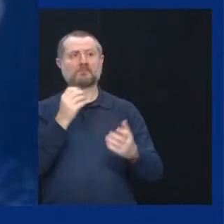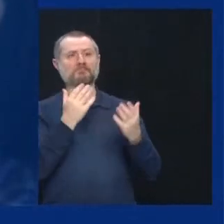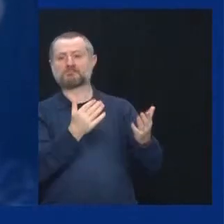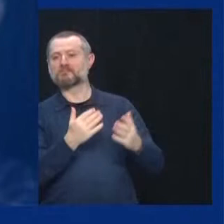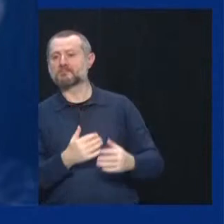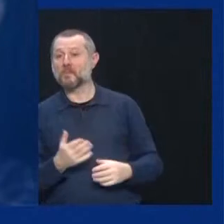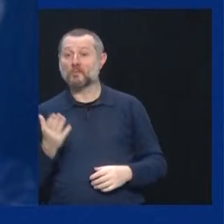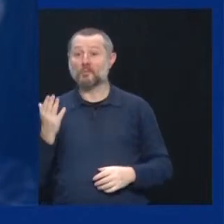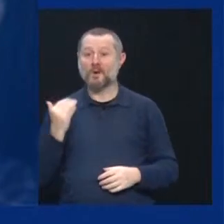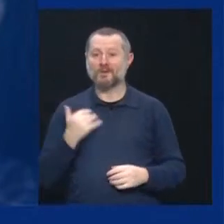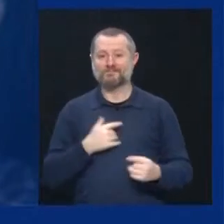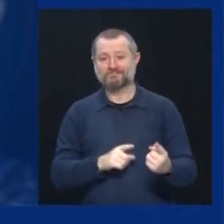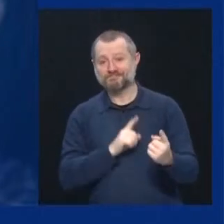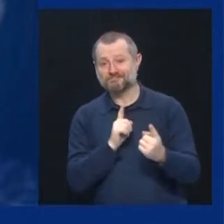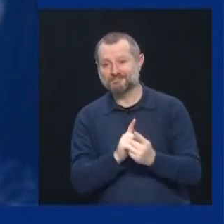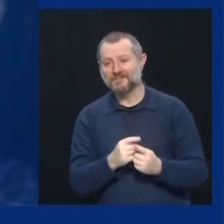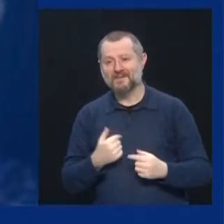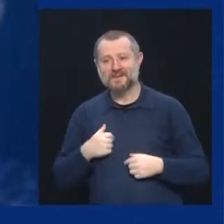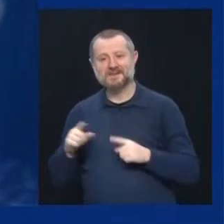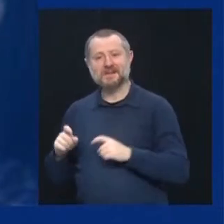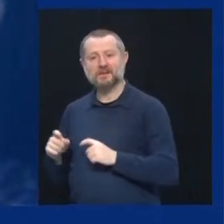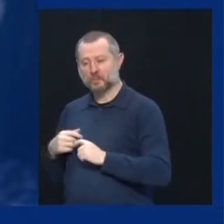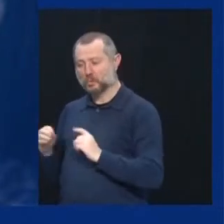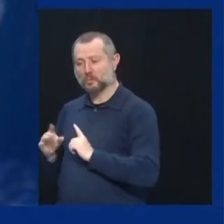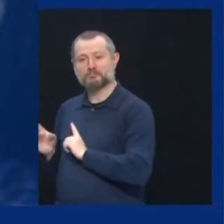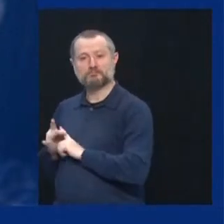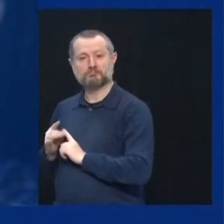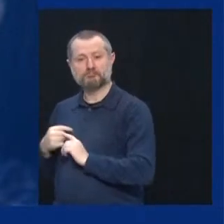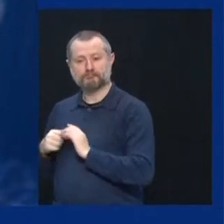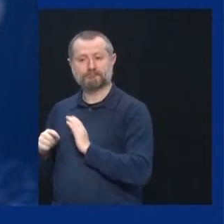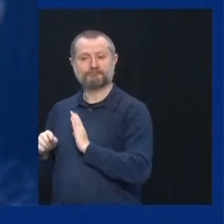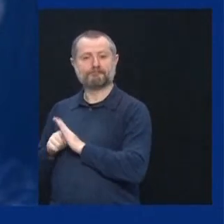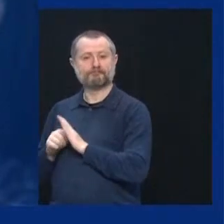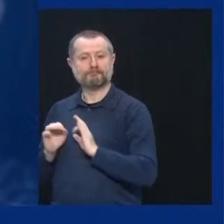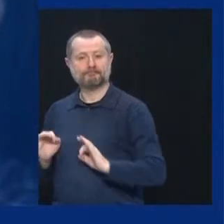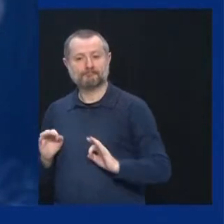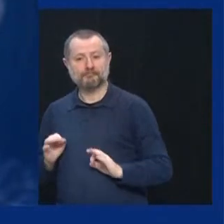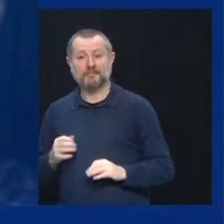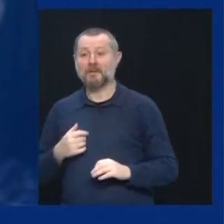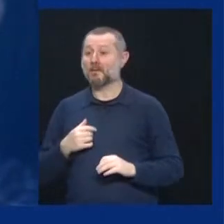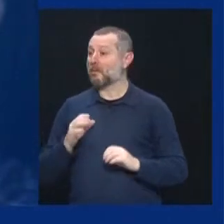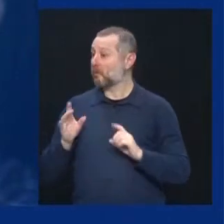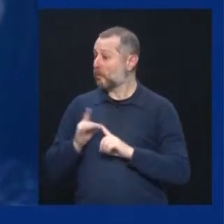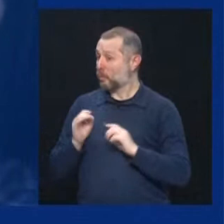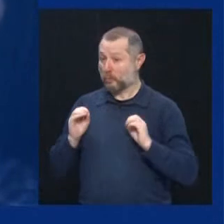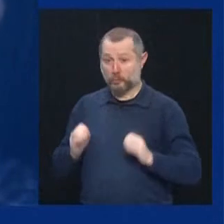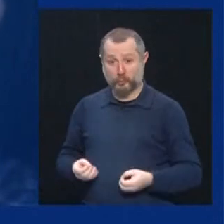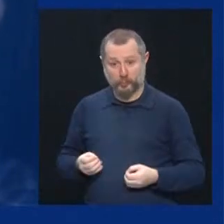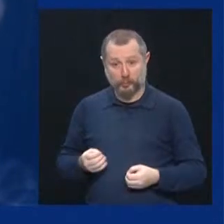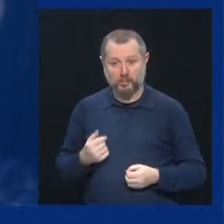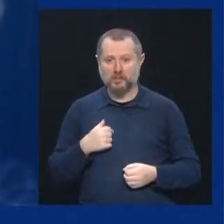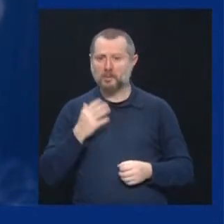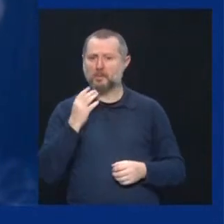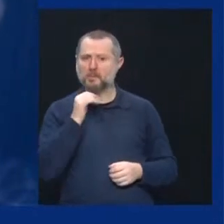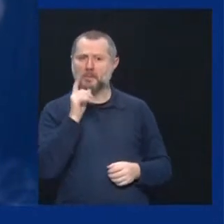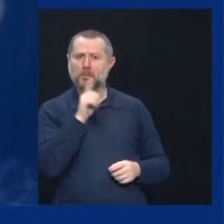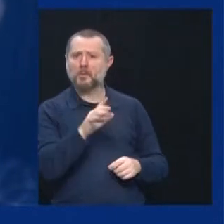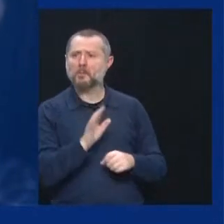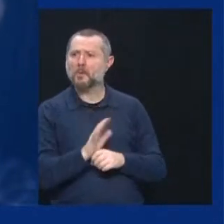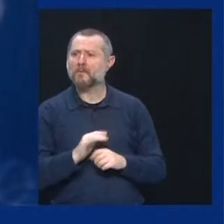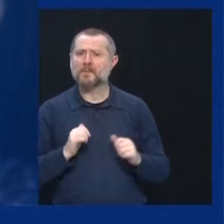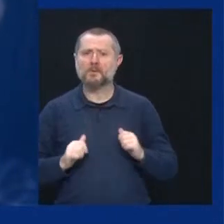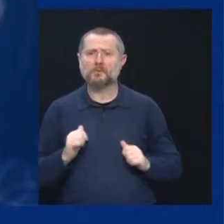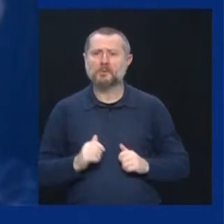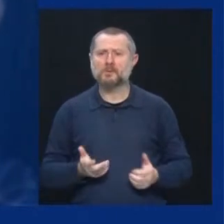took a test, and I was negative. Well, if you take a test and you're negative, why can't I go to a movie theater? Why can't I